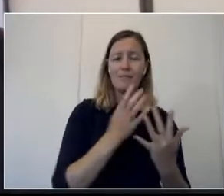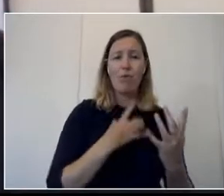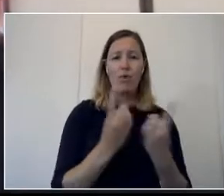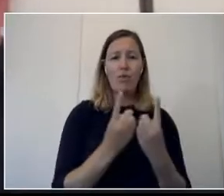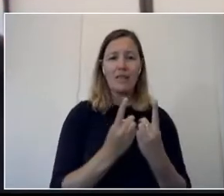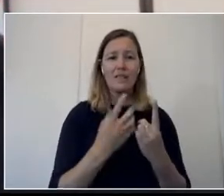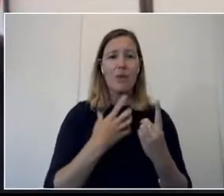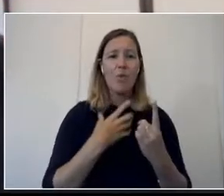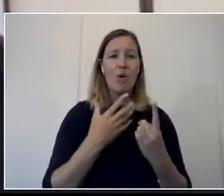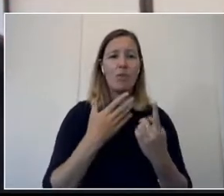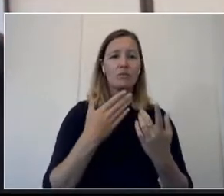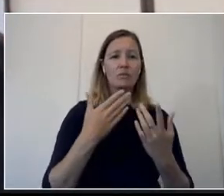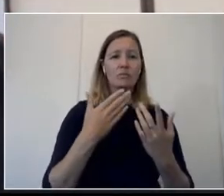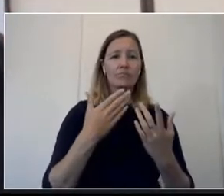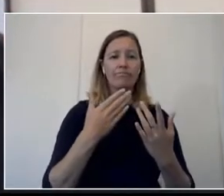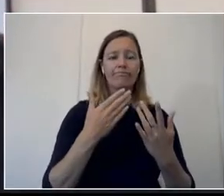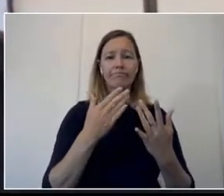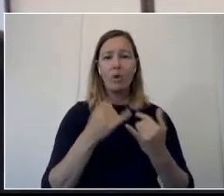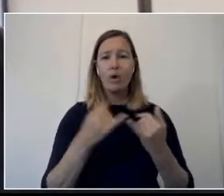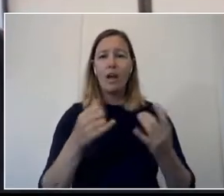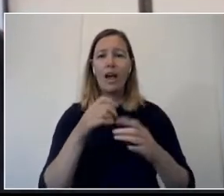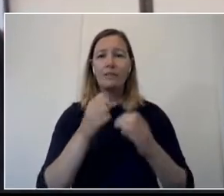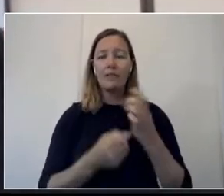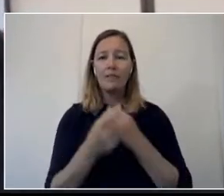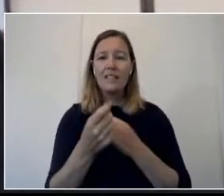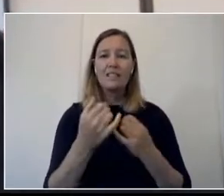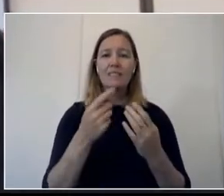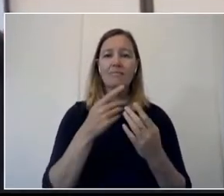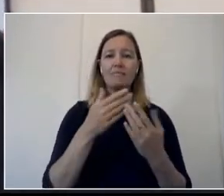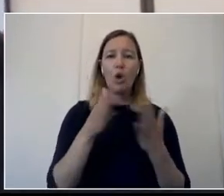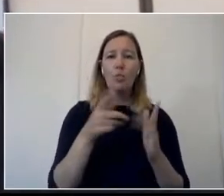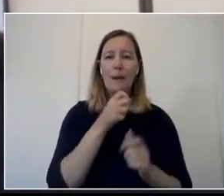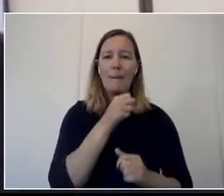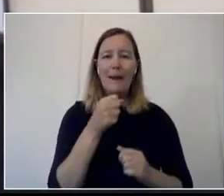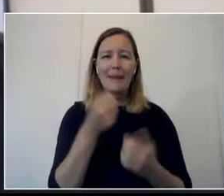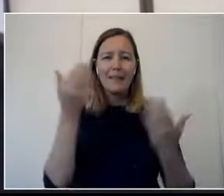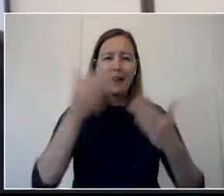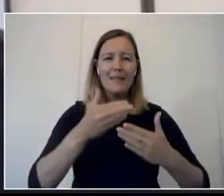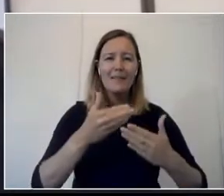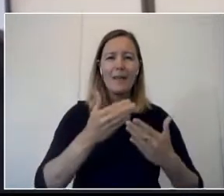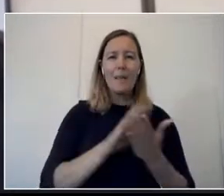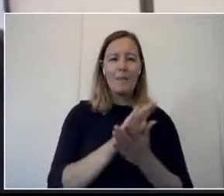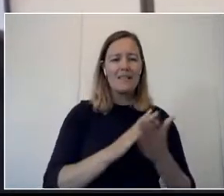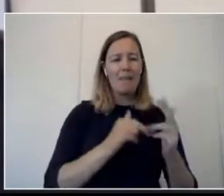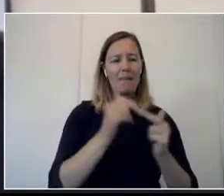mic nights and all kinds of other things shared online that have built real community for those people,